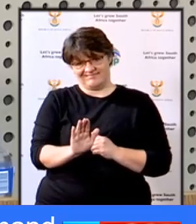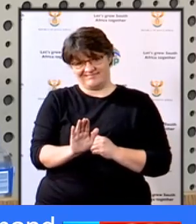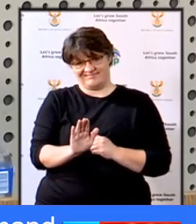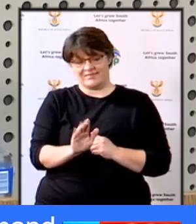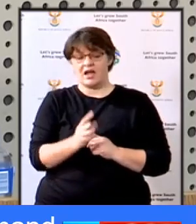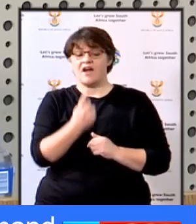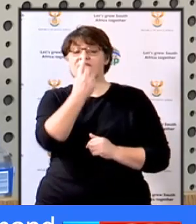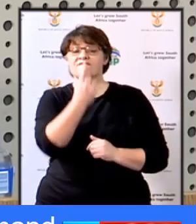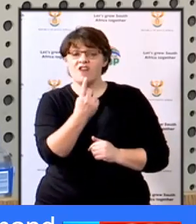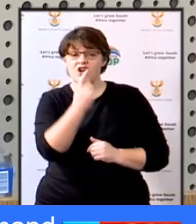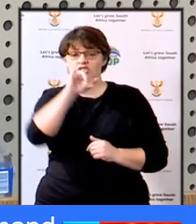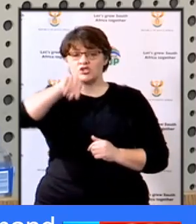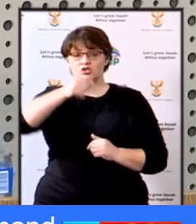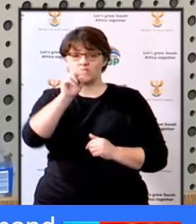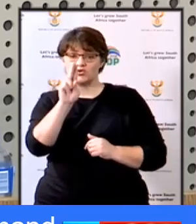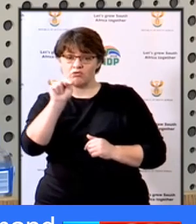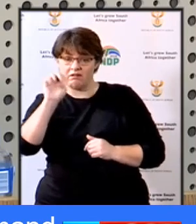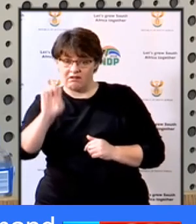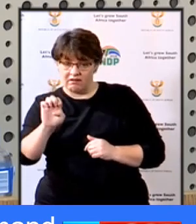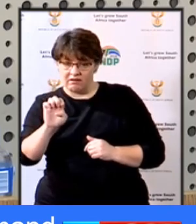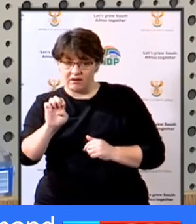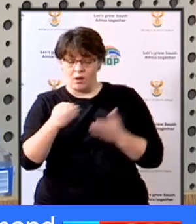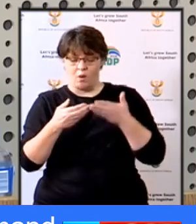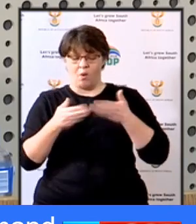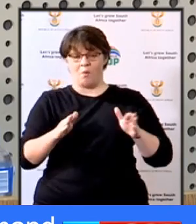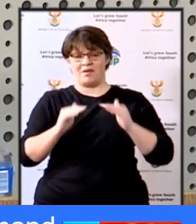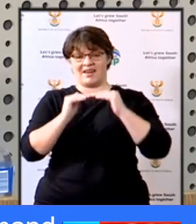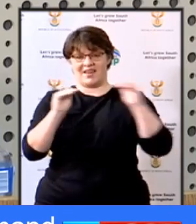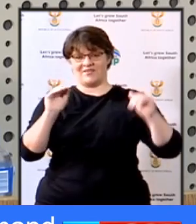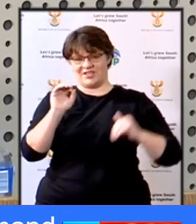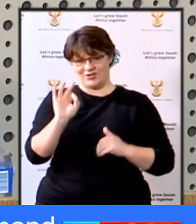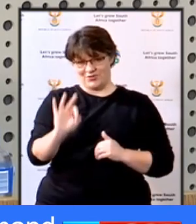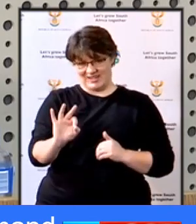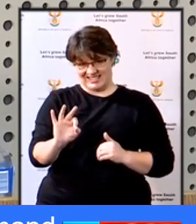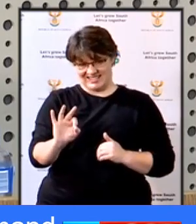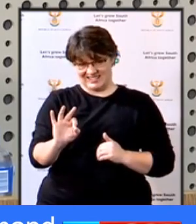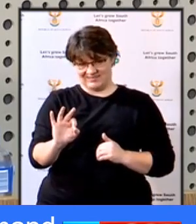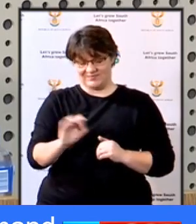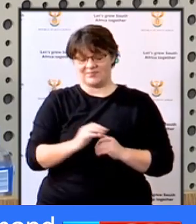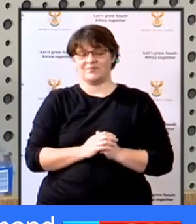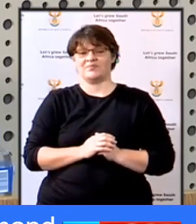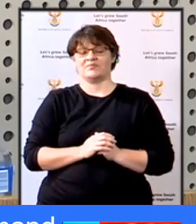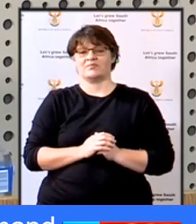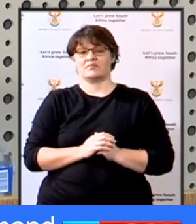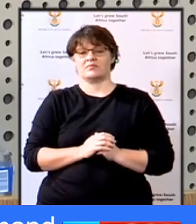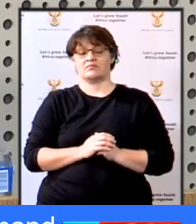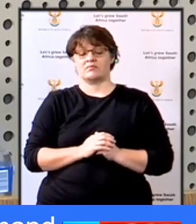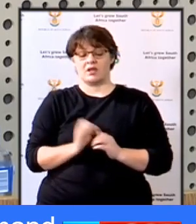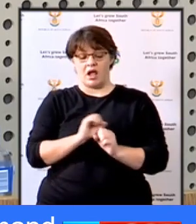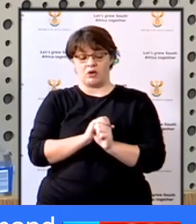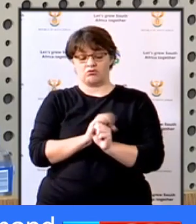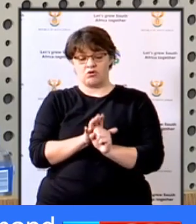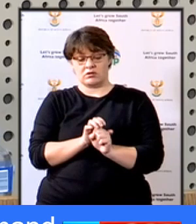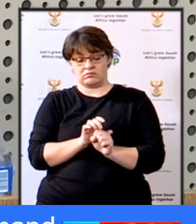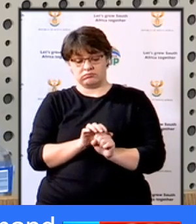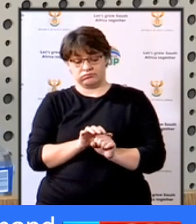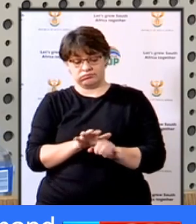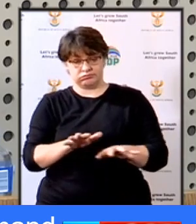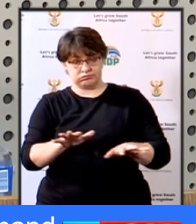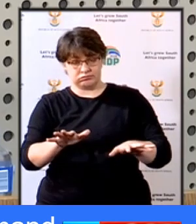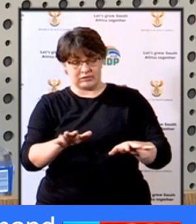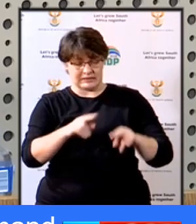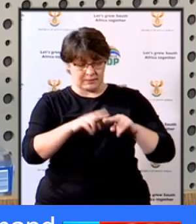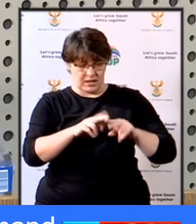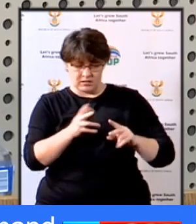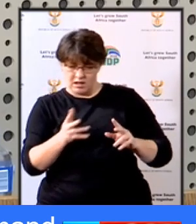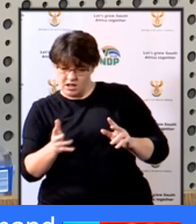on the 1st of June. And depending on how the pandemic goes, how the virus goes,